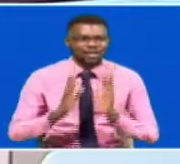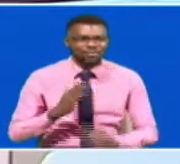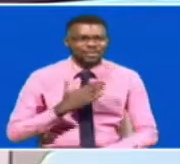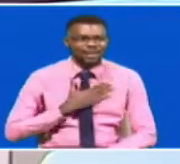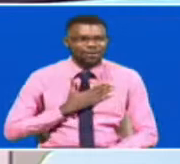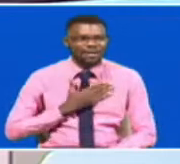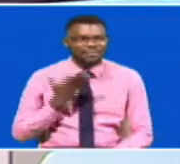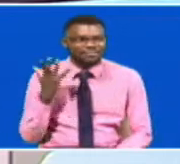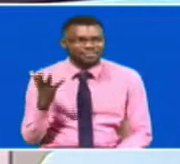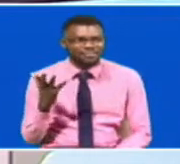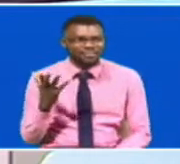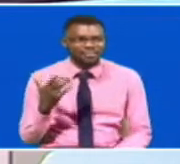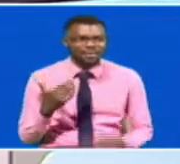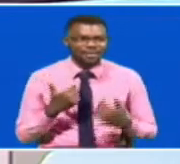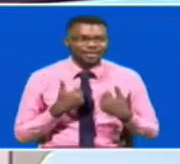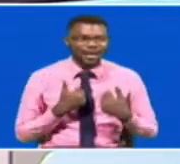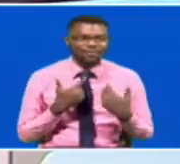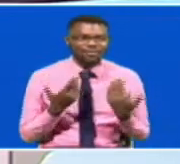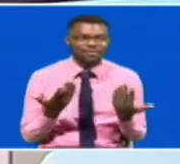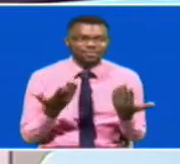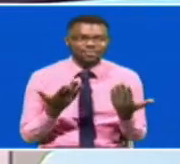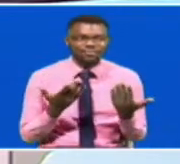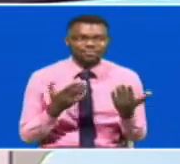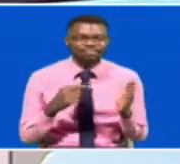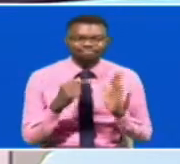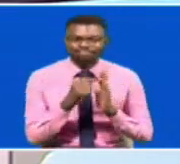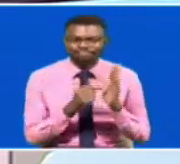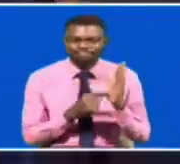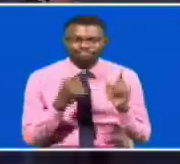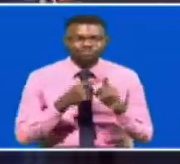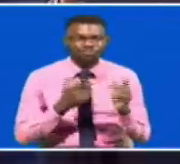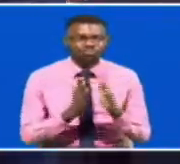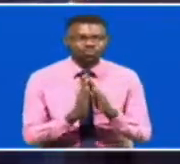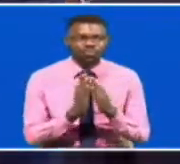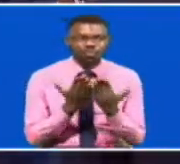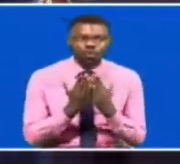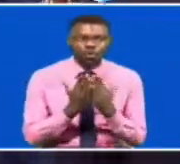some of the tidbits from the book.